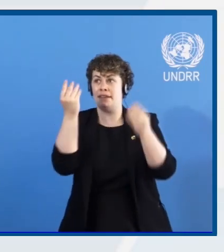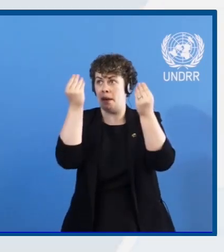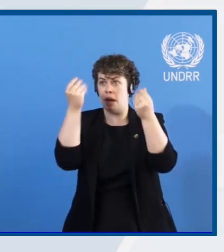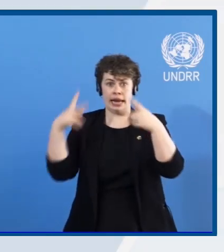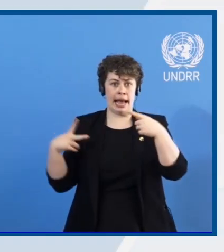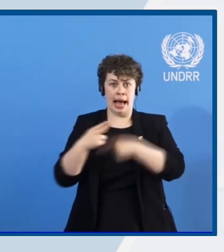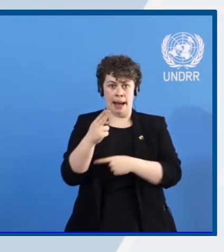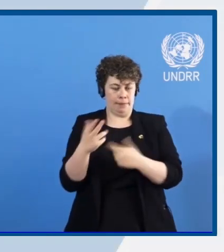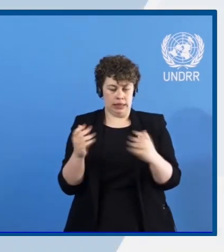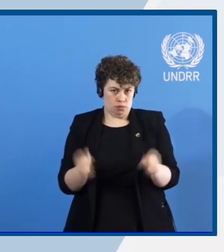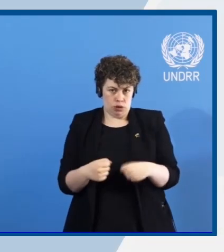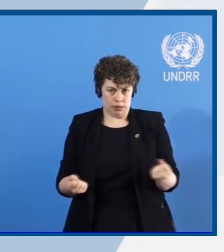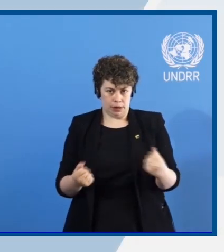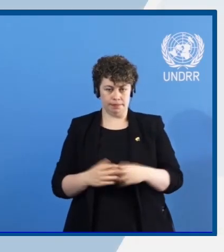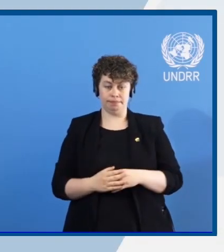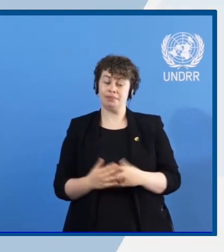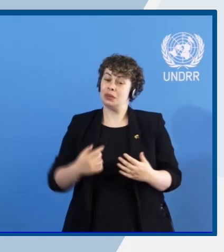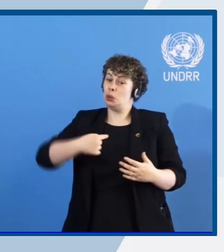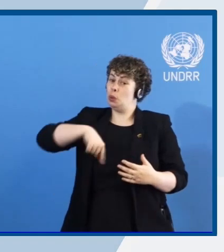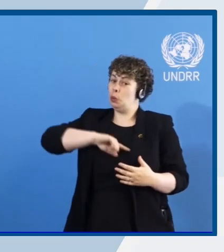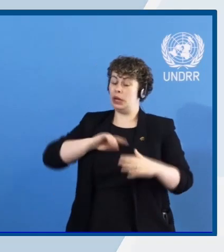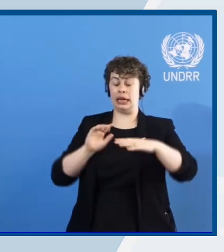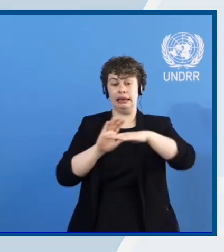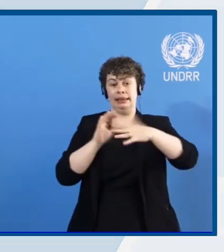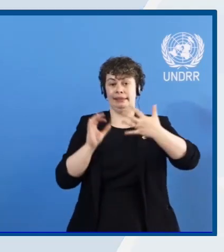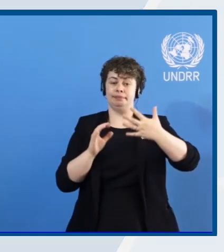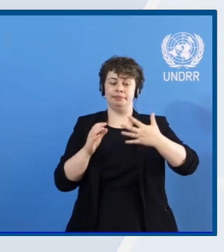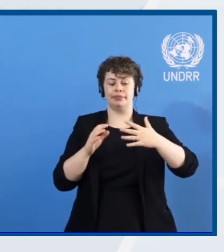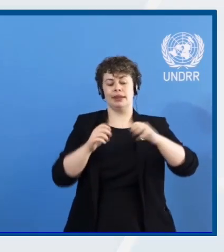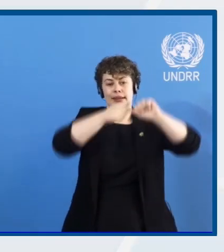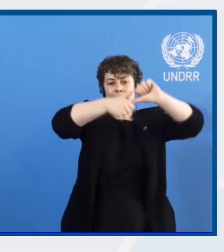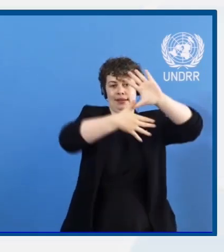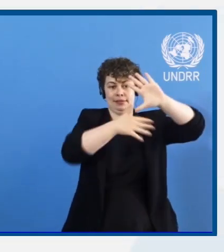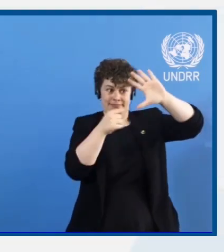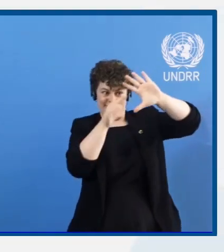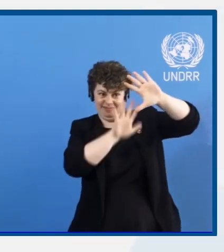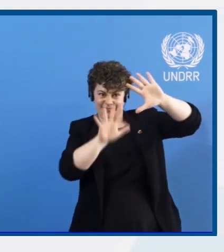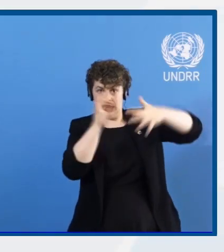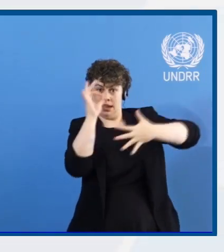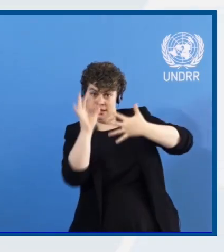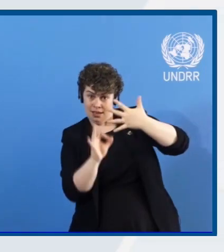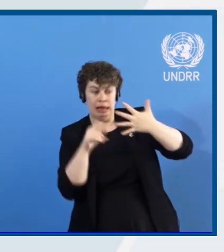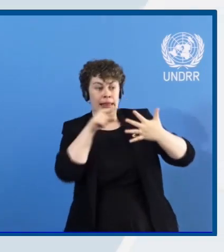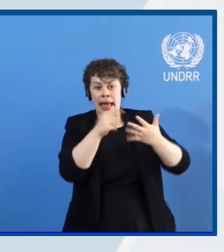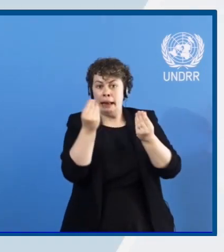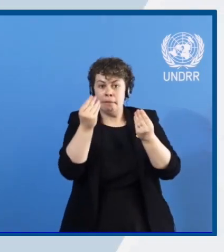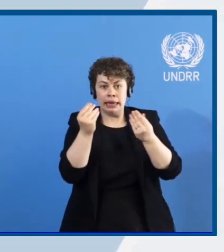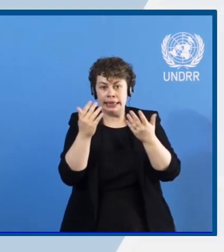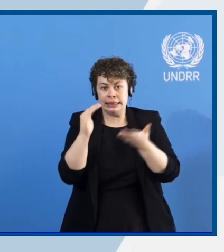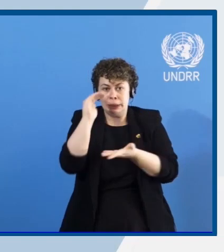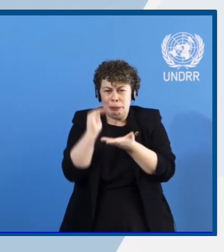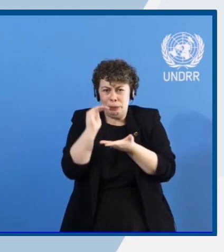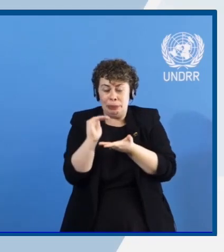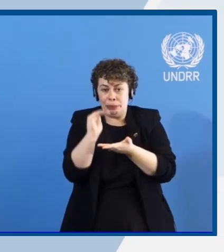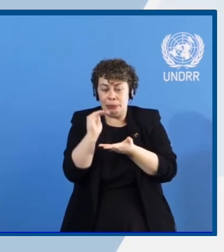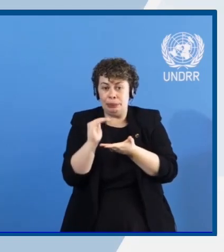SIDS, our middle-income country status has significantly limited our access to concessional financing to accommodate building